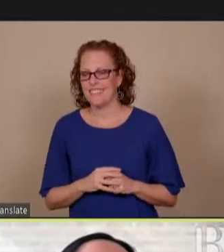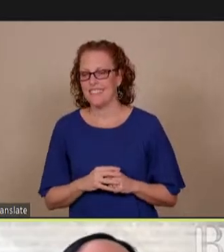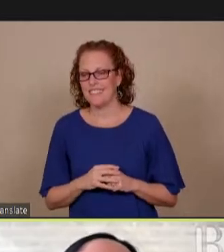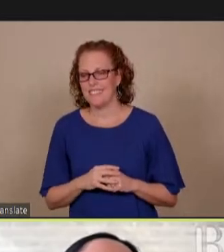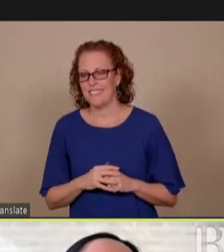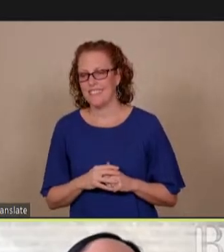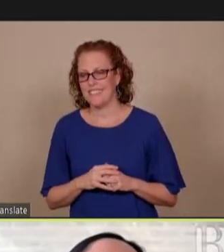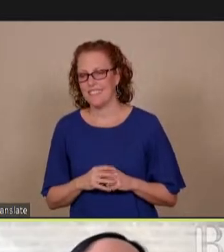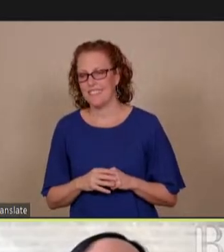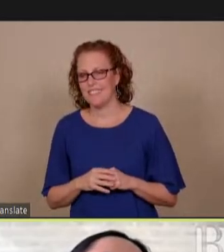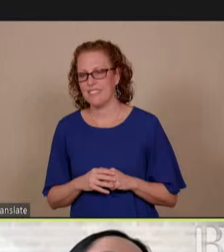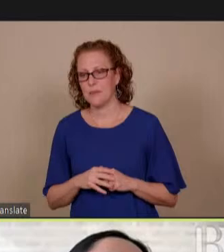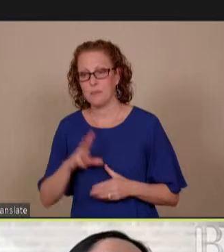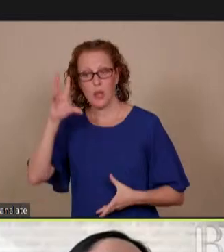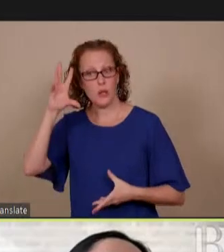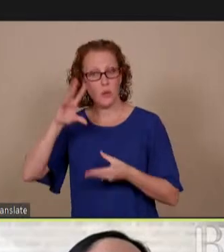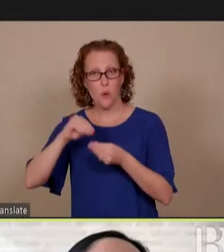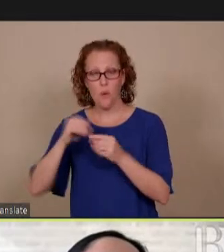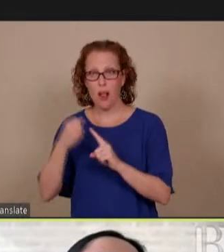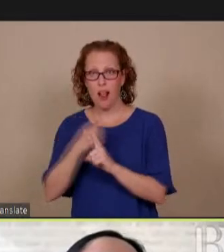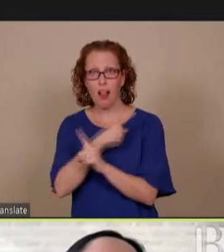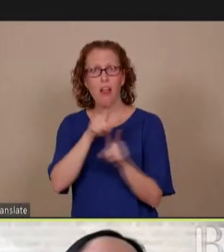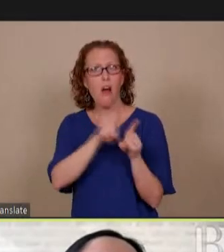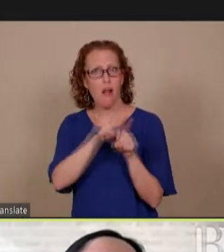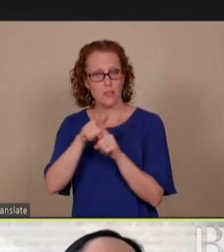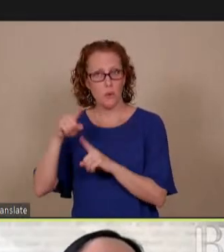The total deviation is also low. It's at